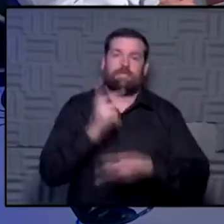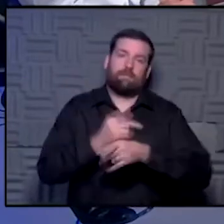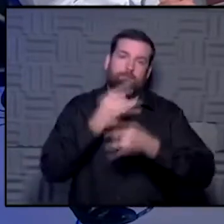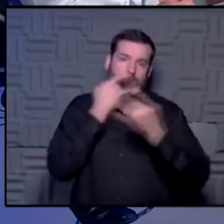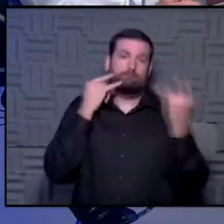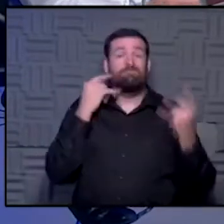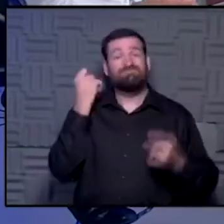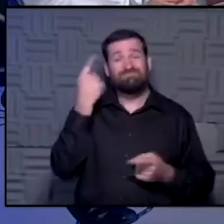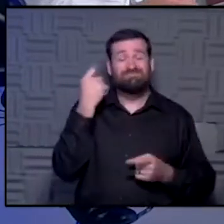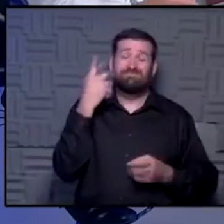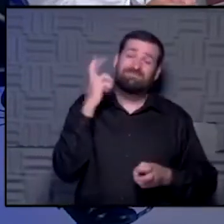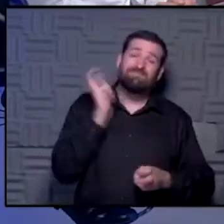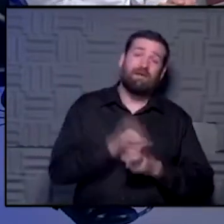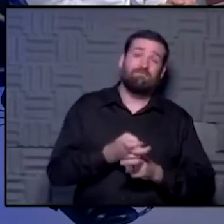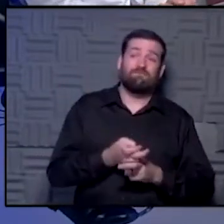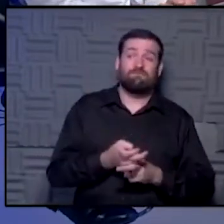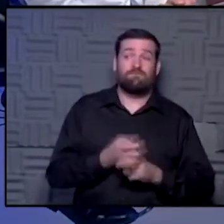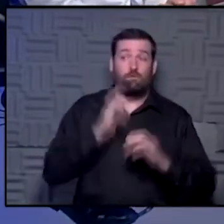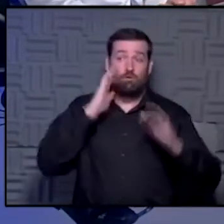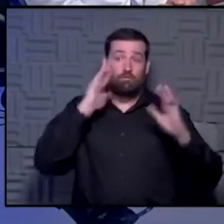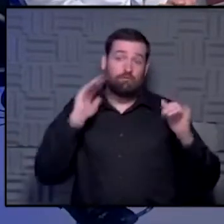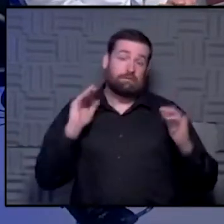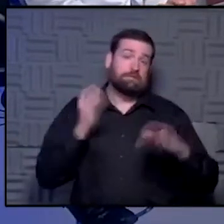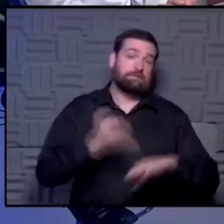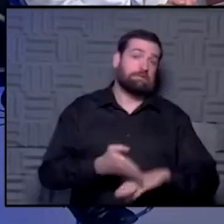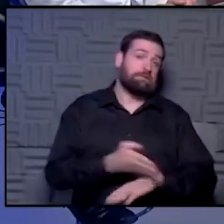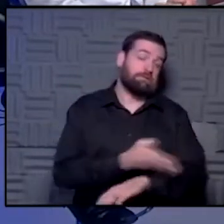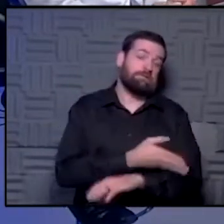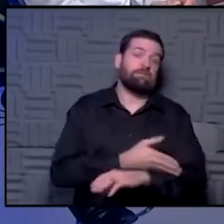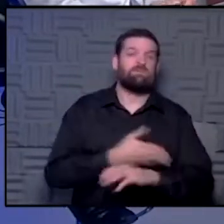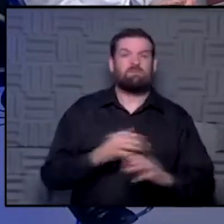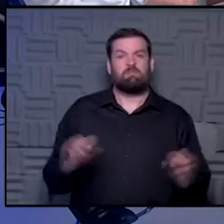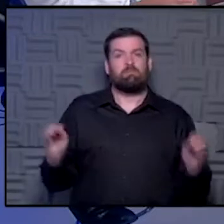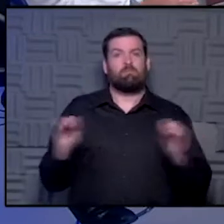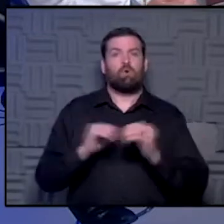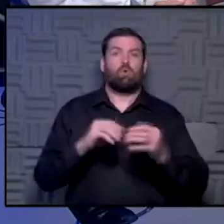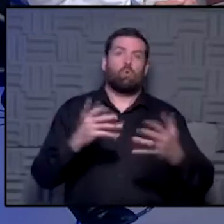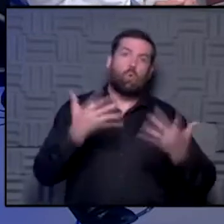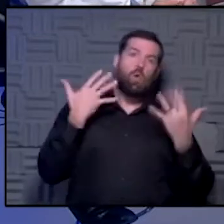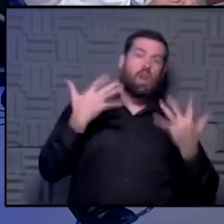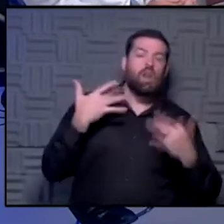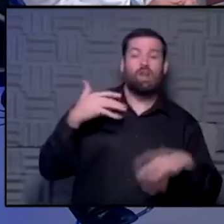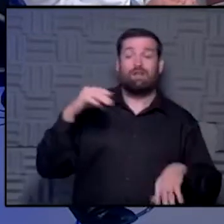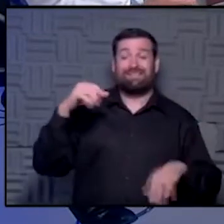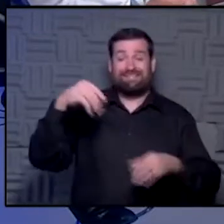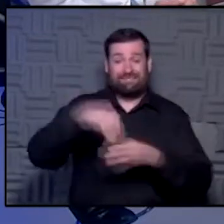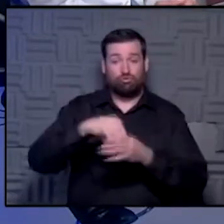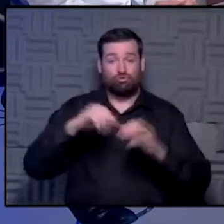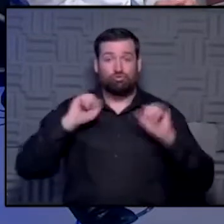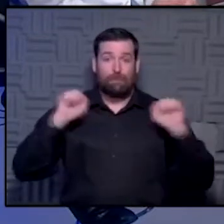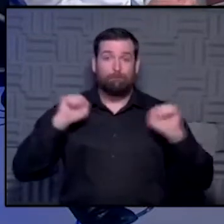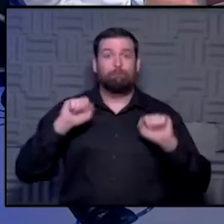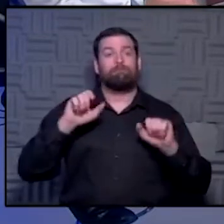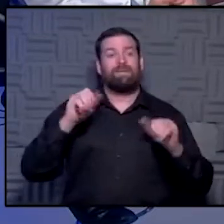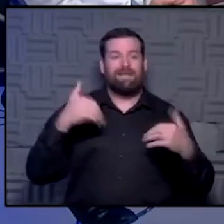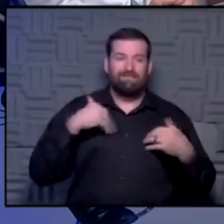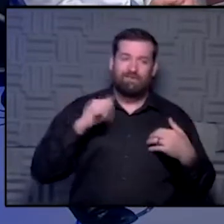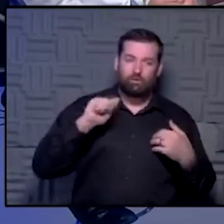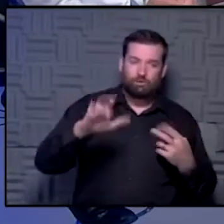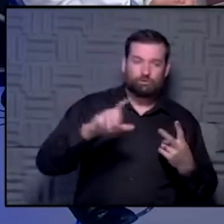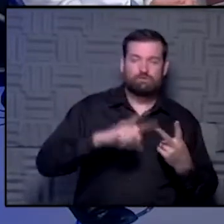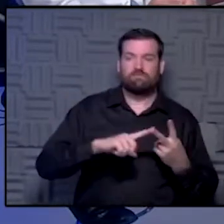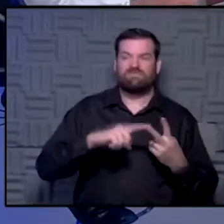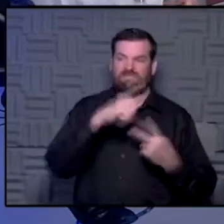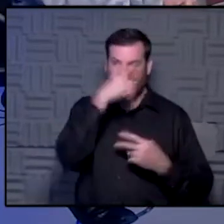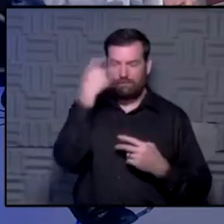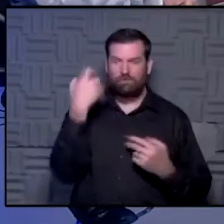It does get tough. Hopefully it'll be a little bit better as the weather cools down, because even in those gyms, even though they're air conditioned, in the hot summer